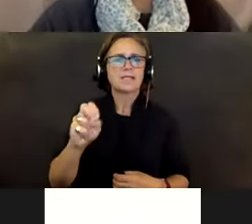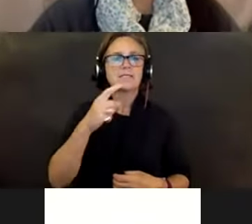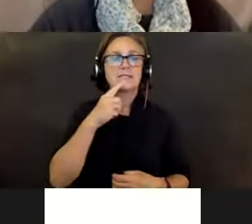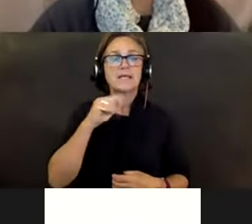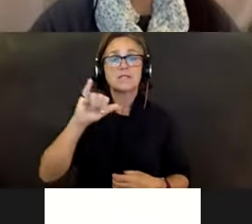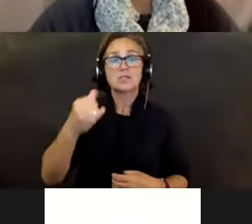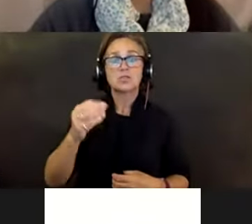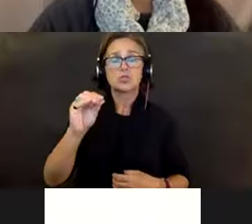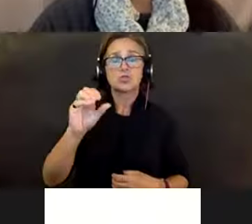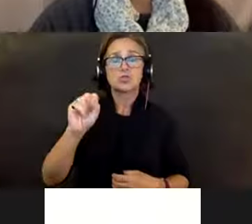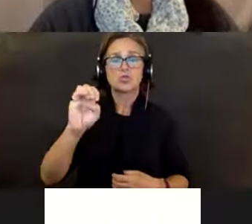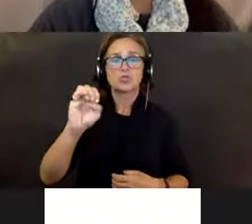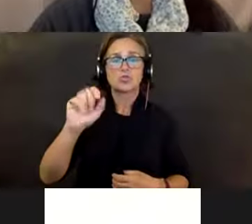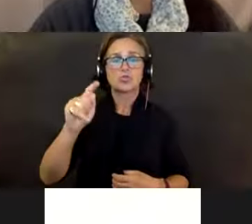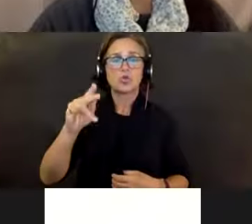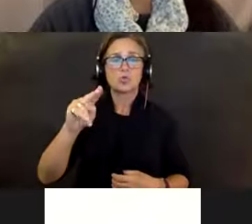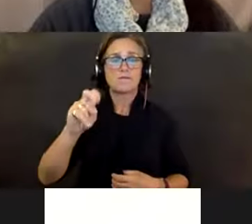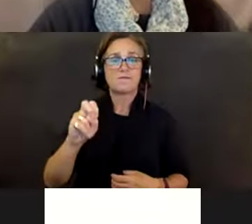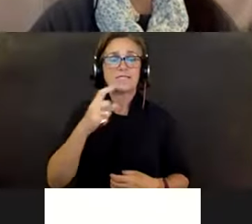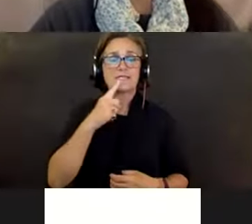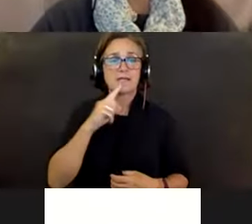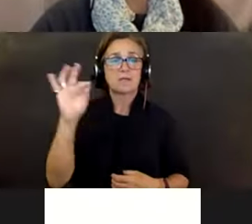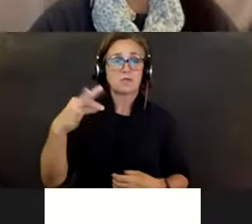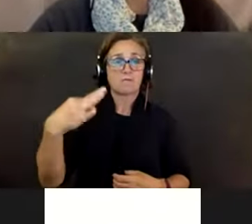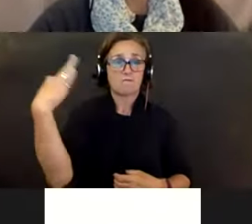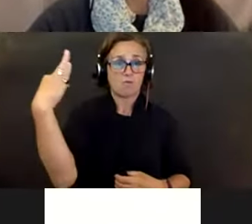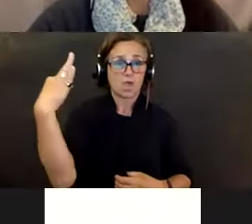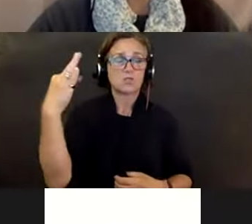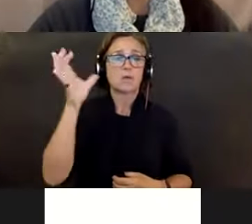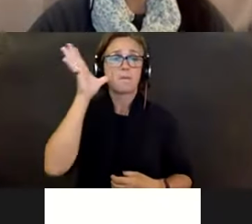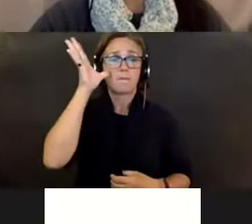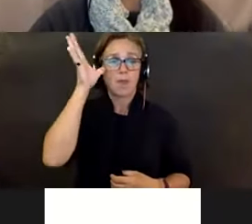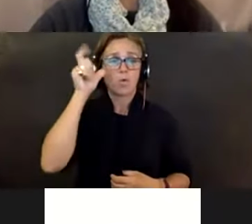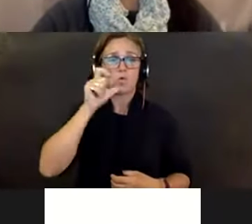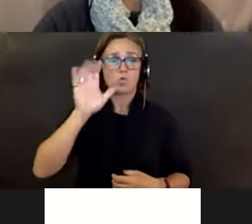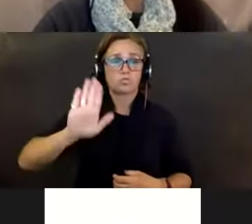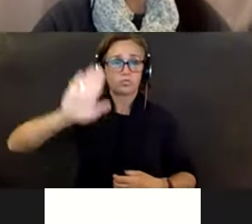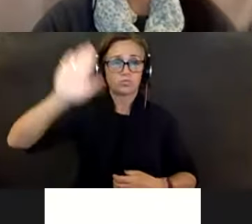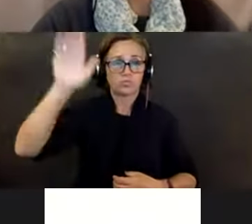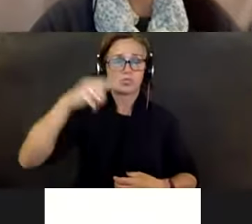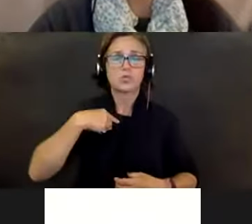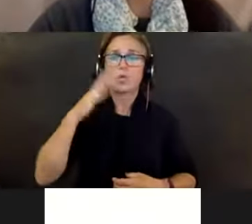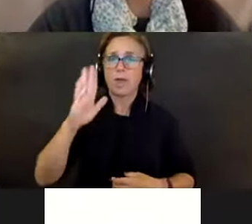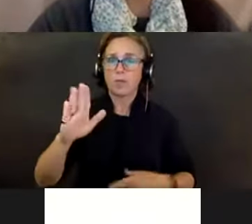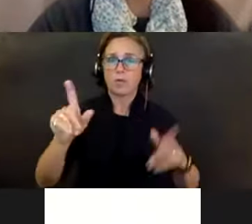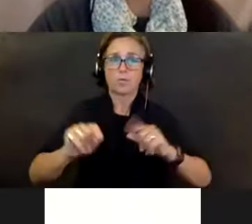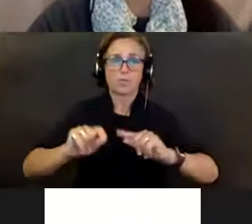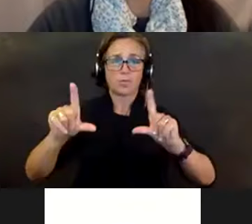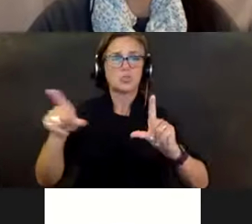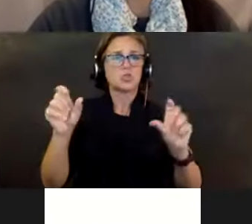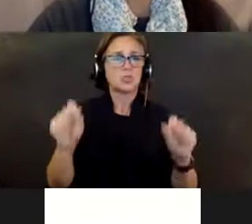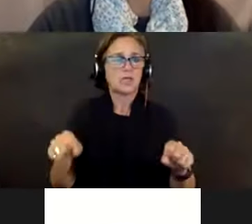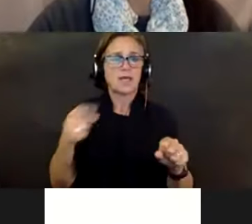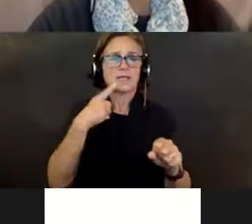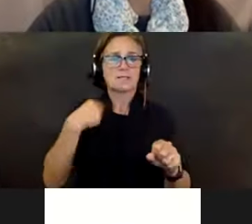a French-speaking parent who raised his hand for a question. So I'm going to bring her out to tell us the